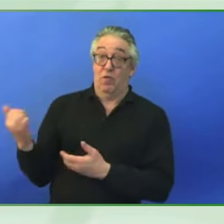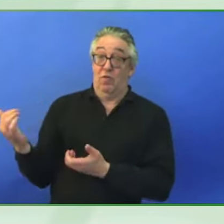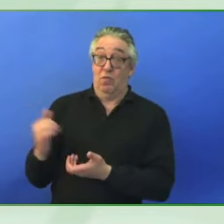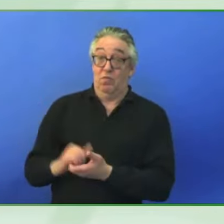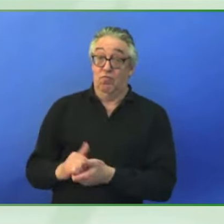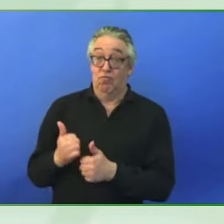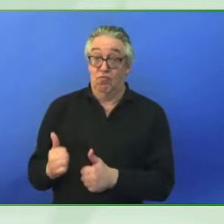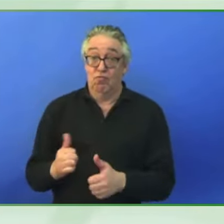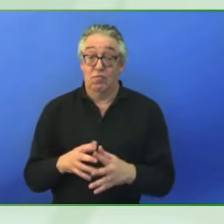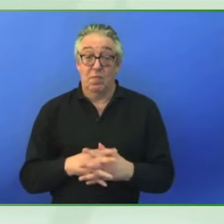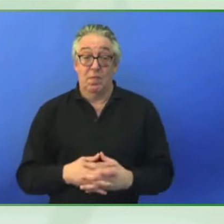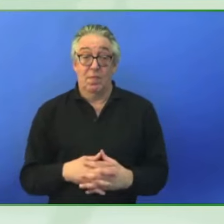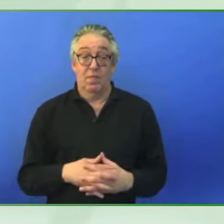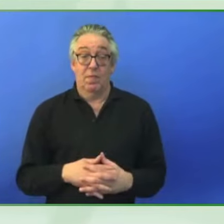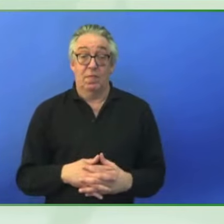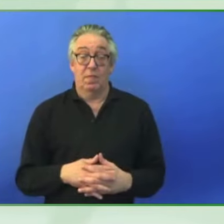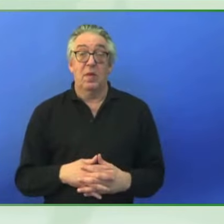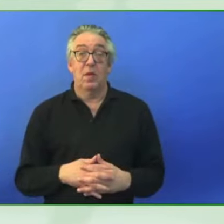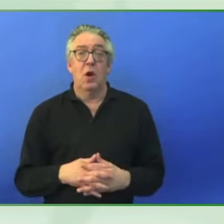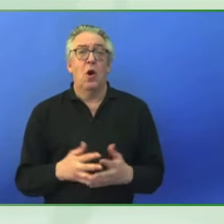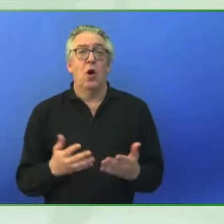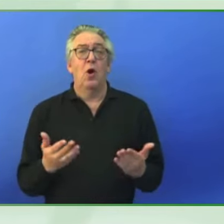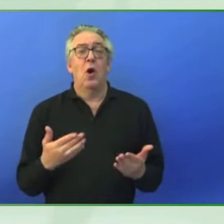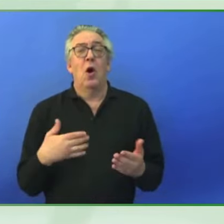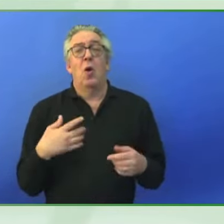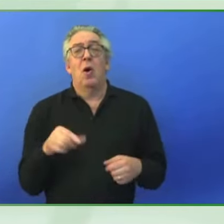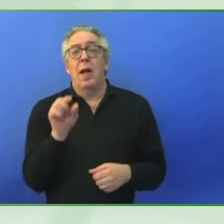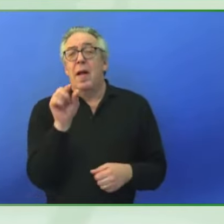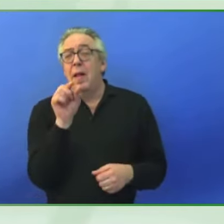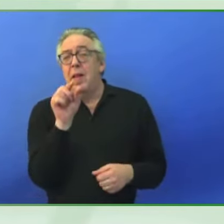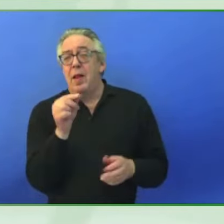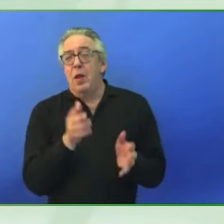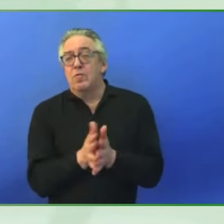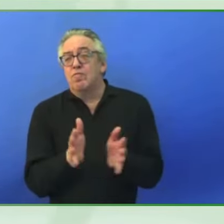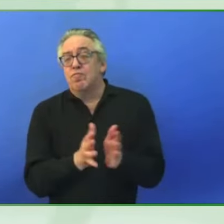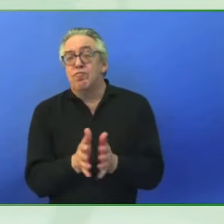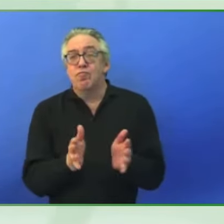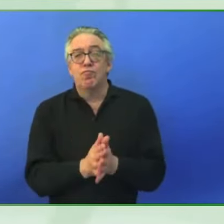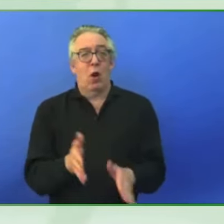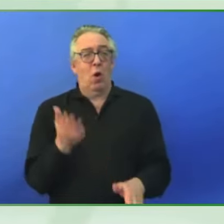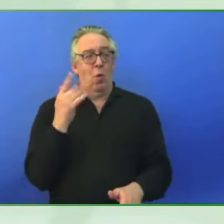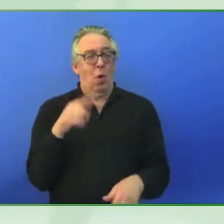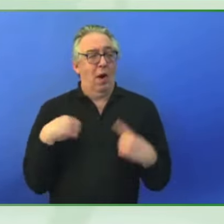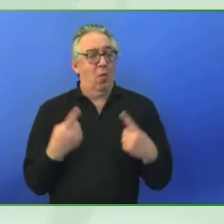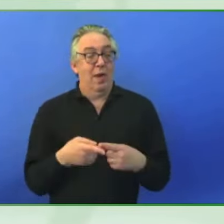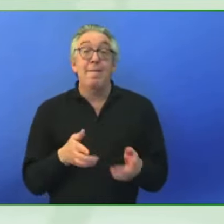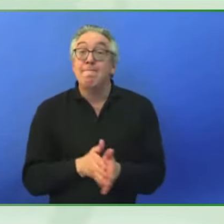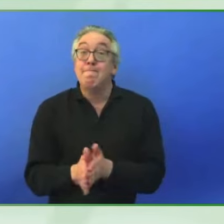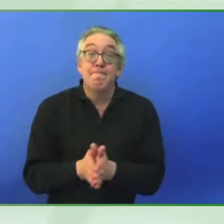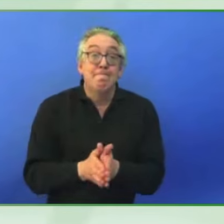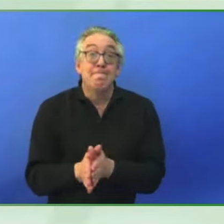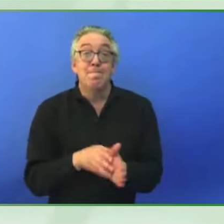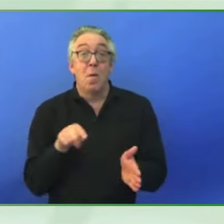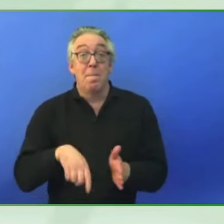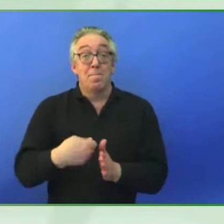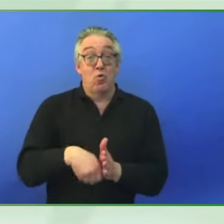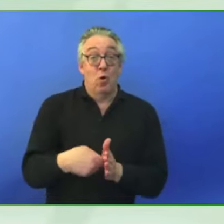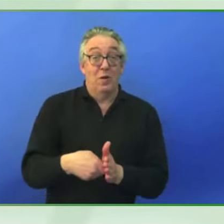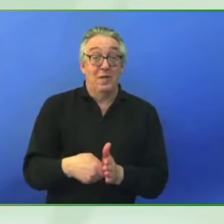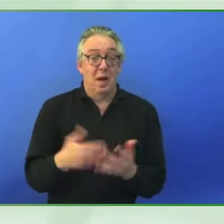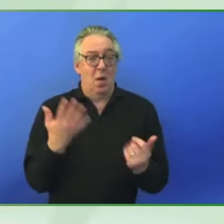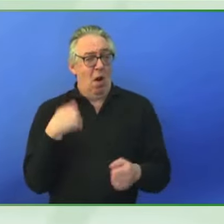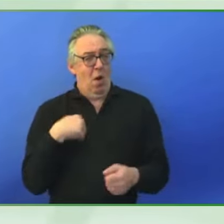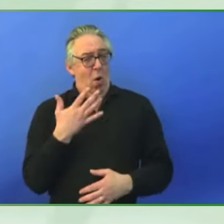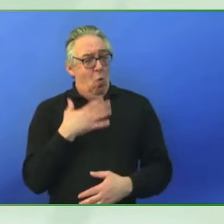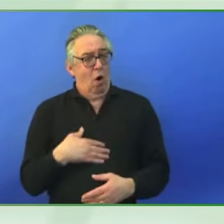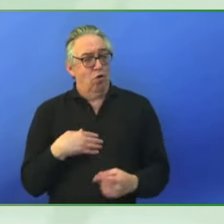As we get started here, let me just give you a little bit of context about why we're so excited about this project and to be discussing it with you today.